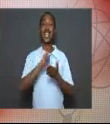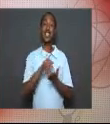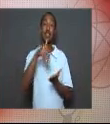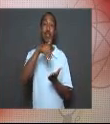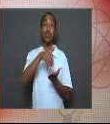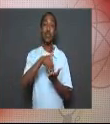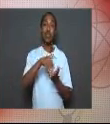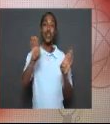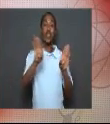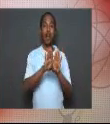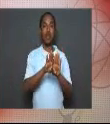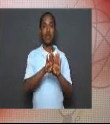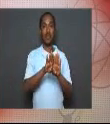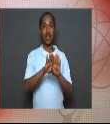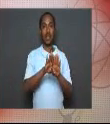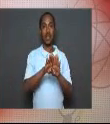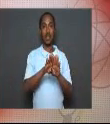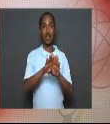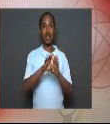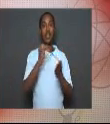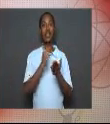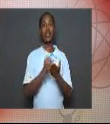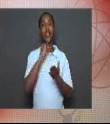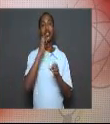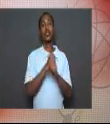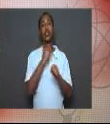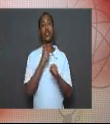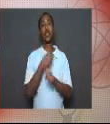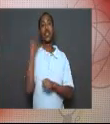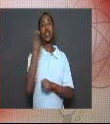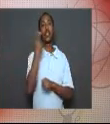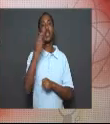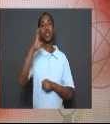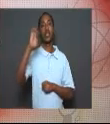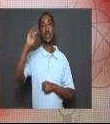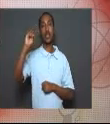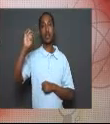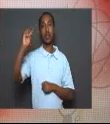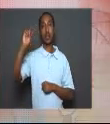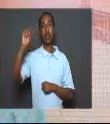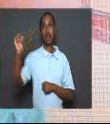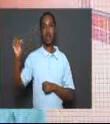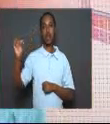process that is also tapped off. It is used to produce cement.